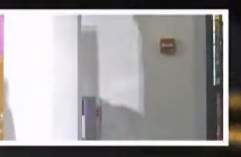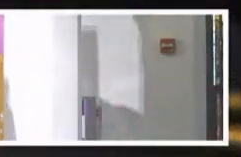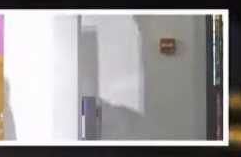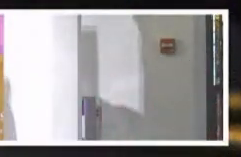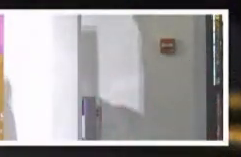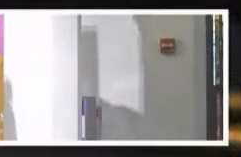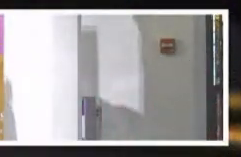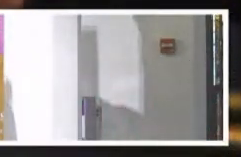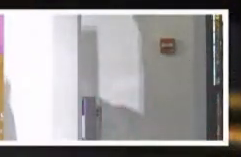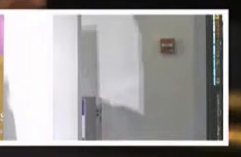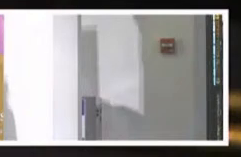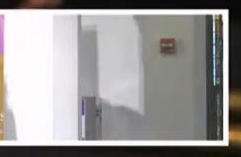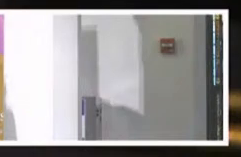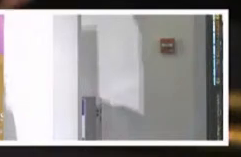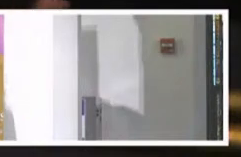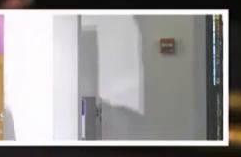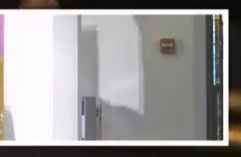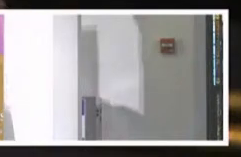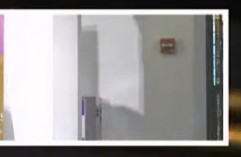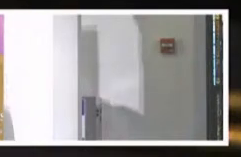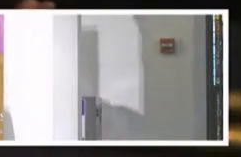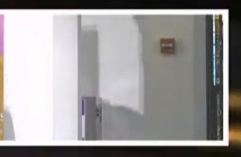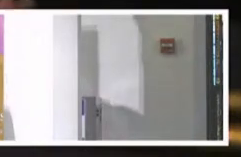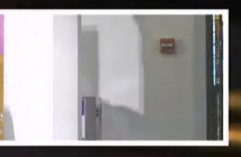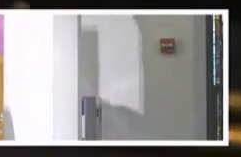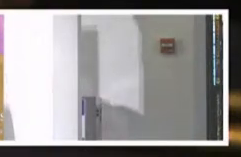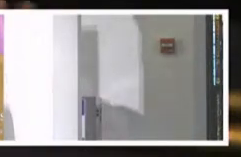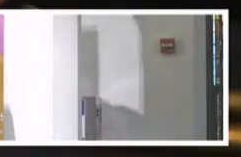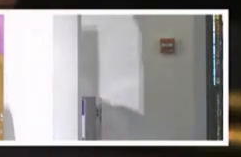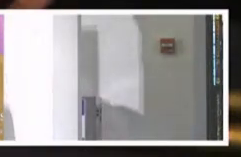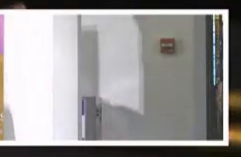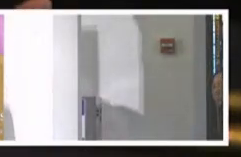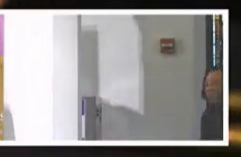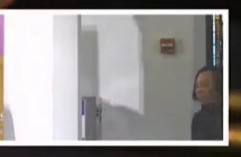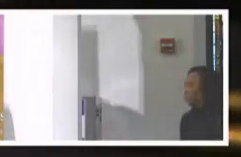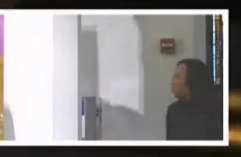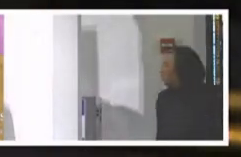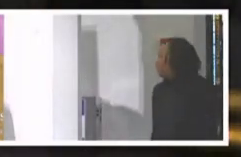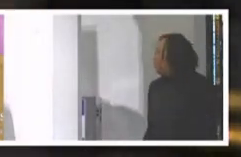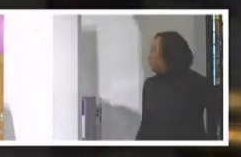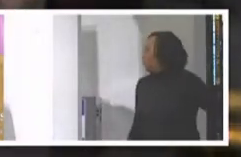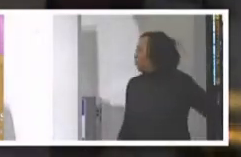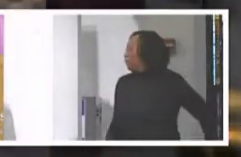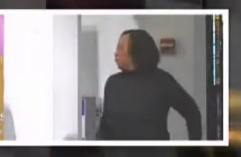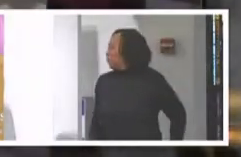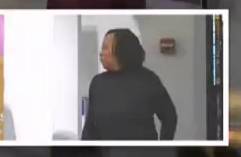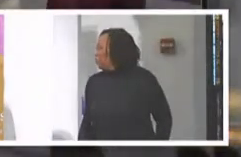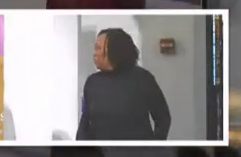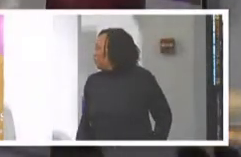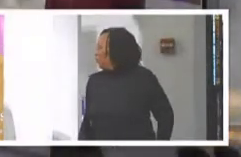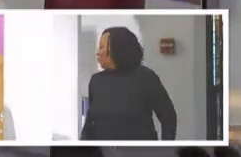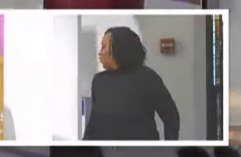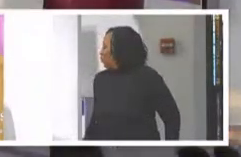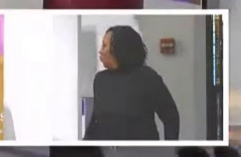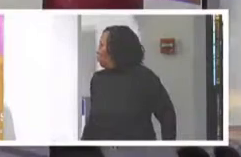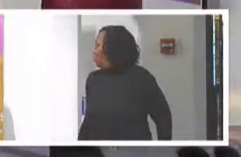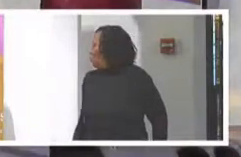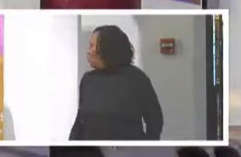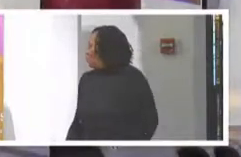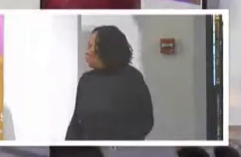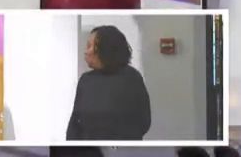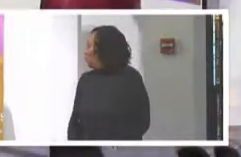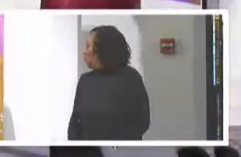Lord, we thank you, God. We thank you, God. We thank you, God.